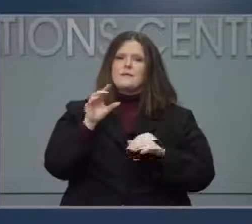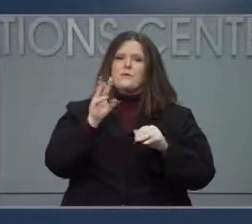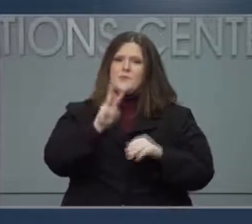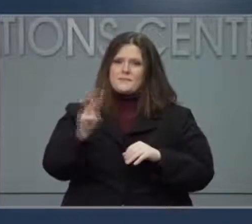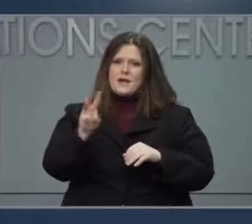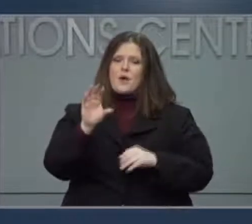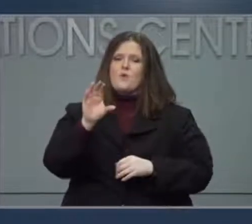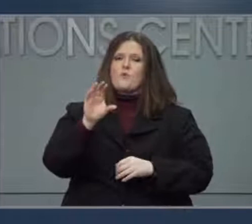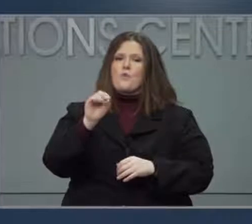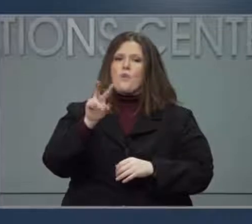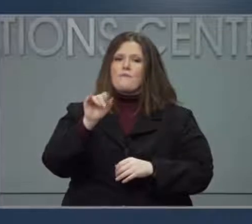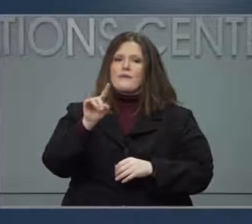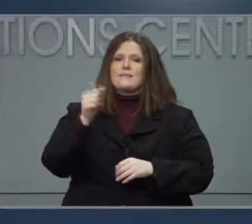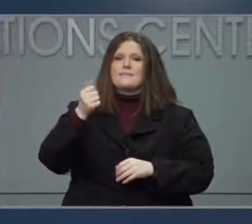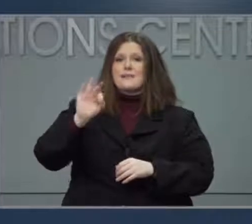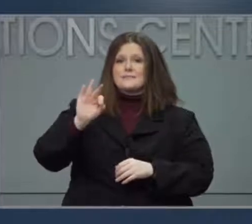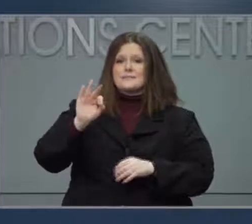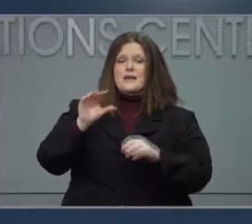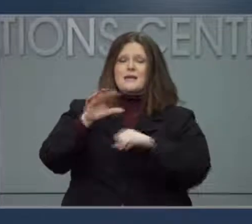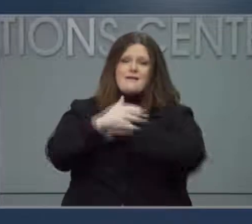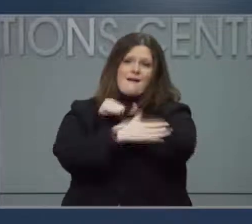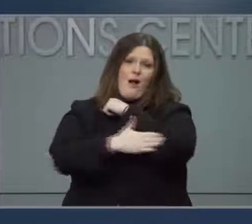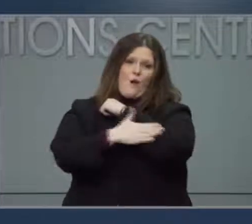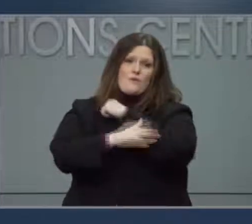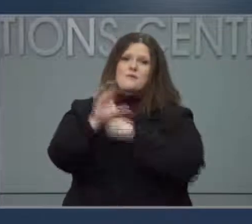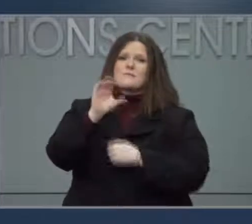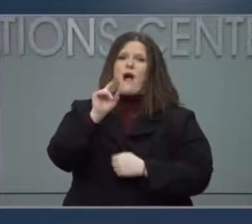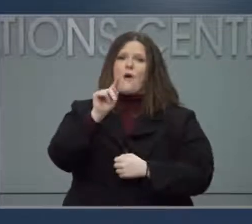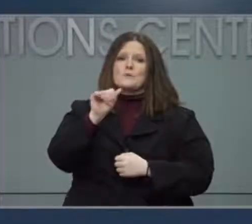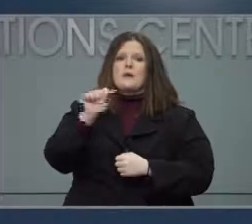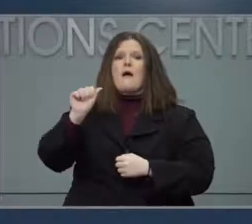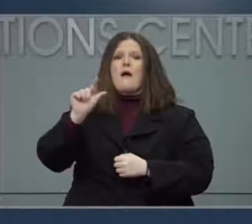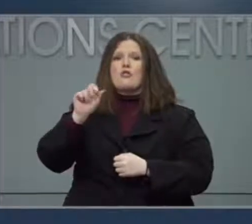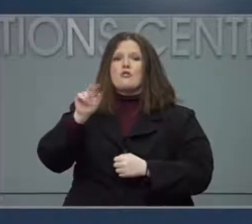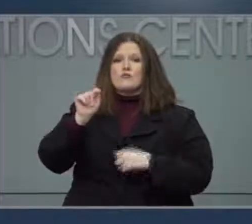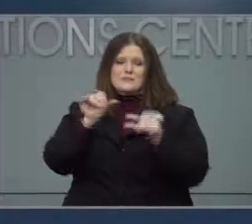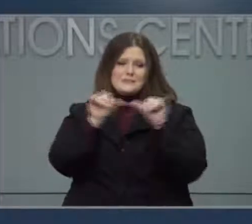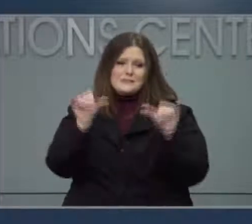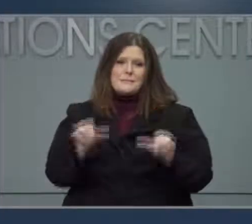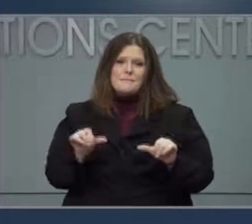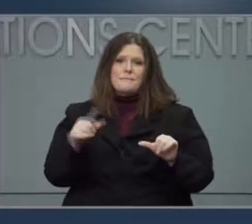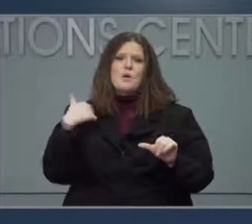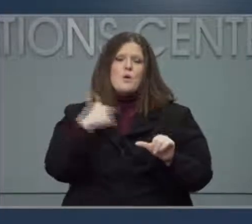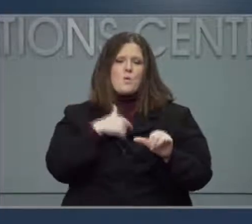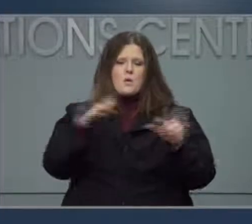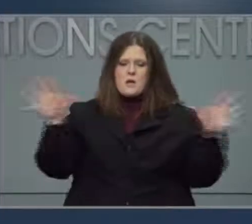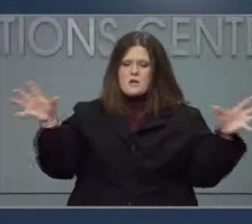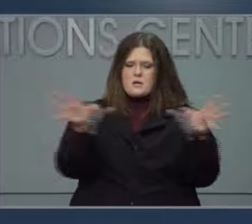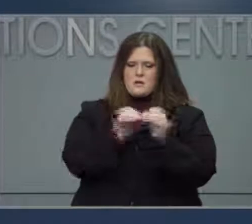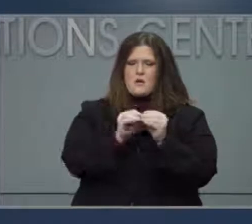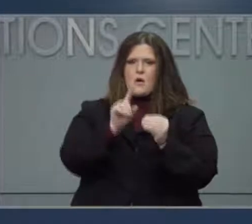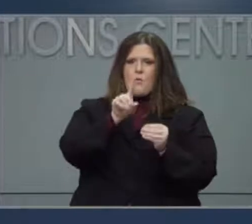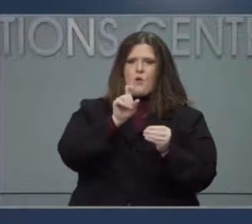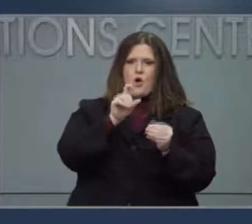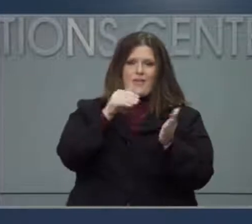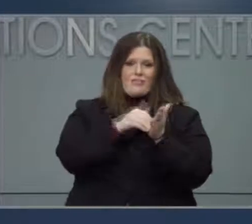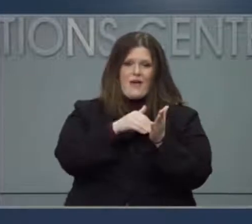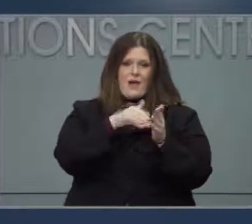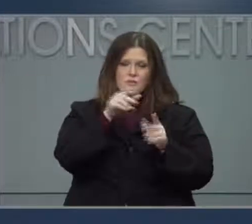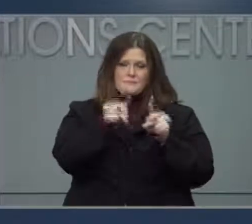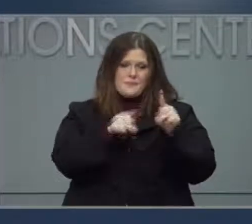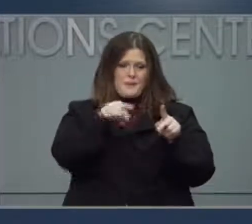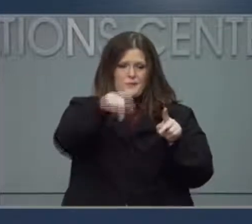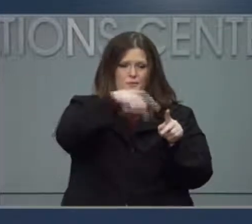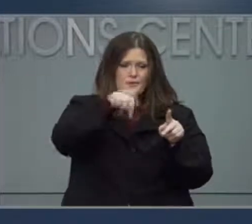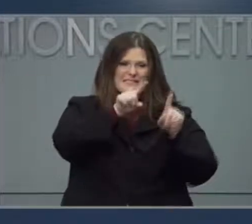uses a combination of 3 metrics to categorize counties. We use cases per 100,000 people over 14 days, percent of tests that